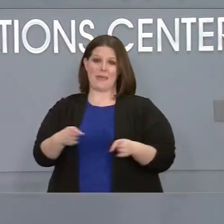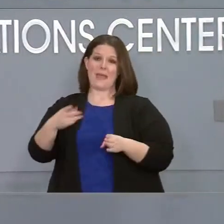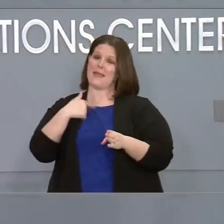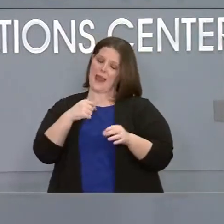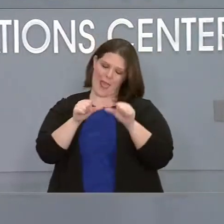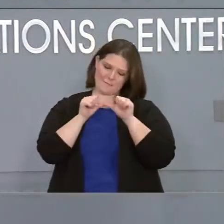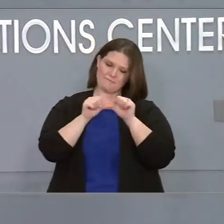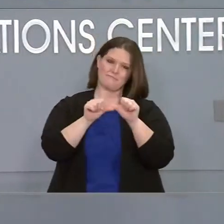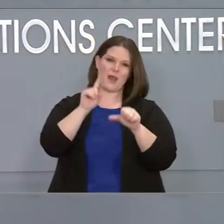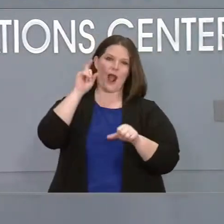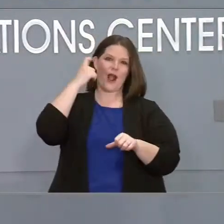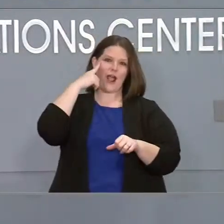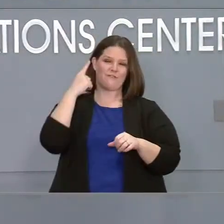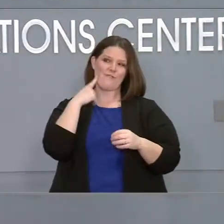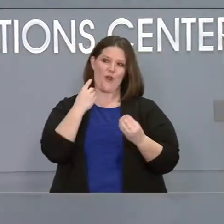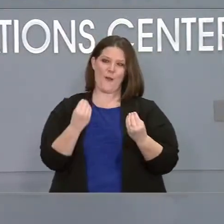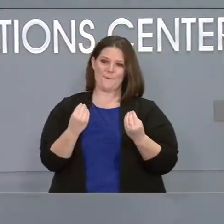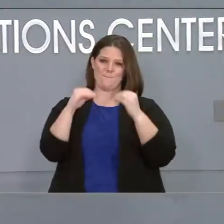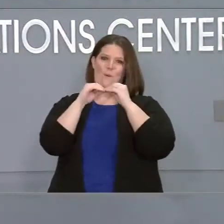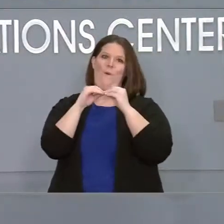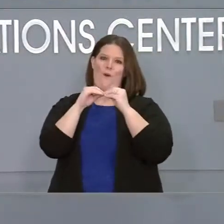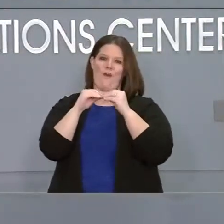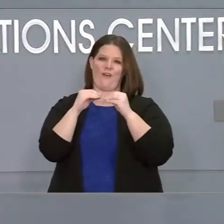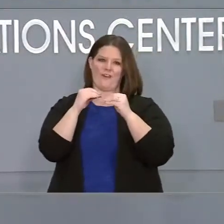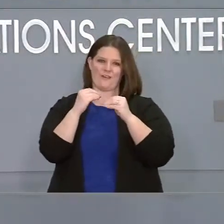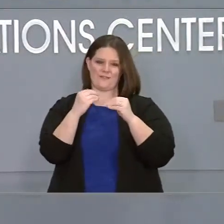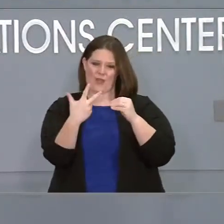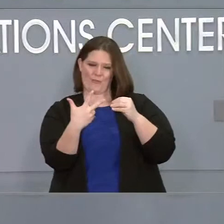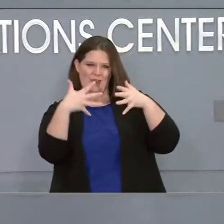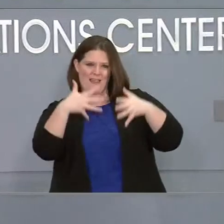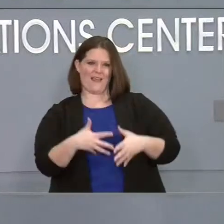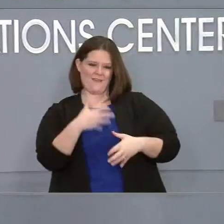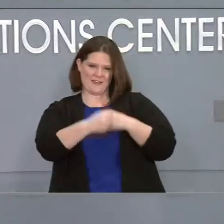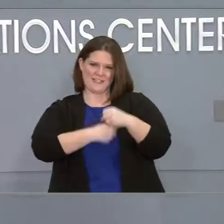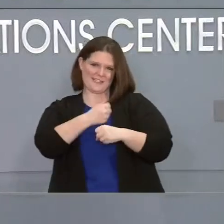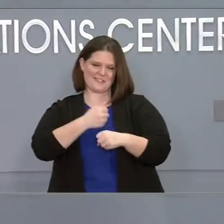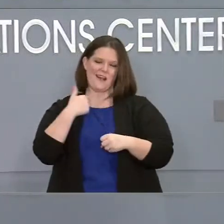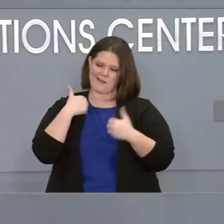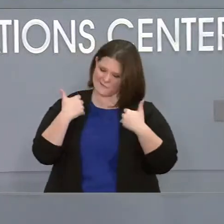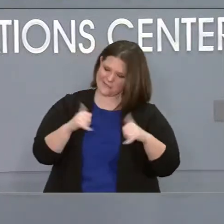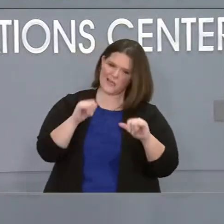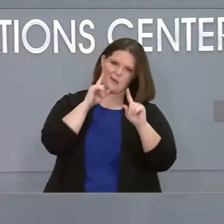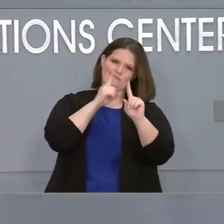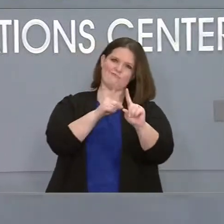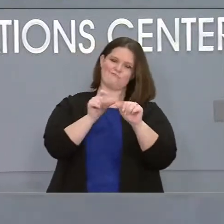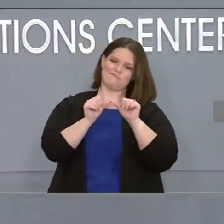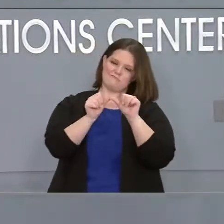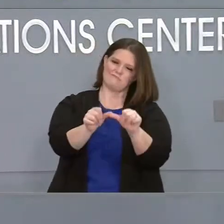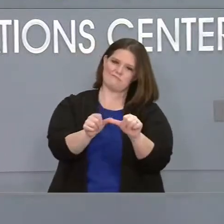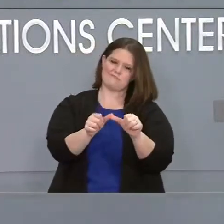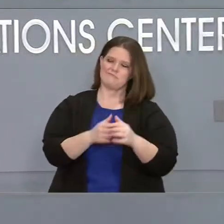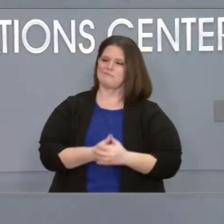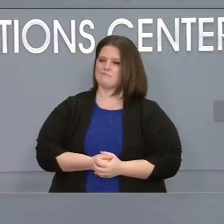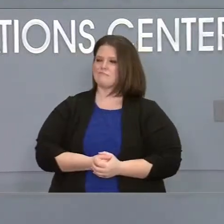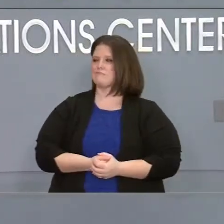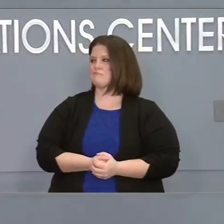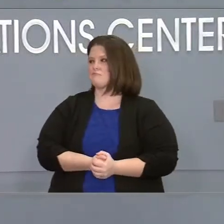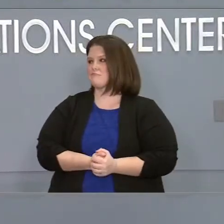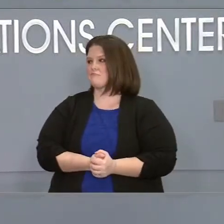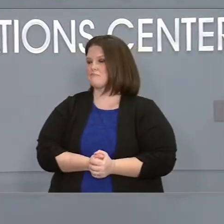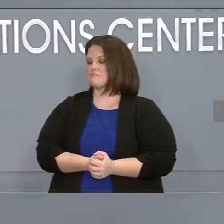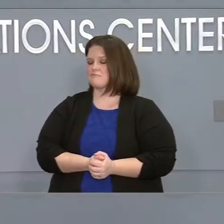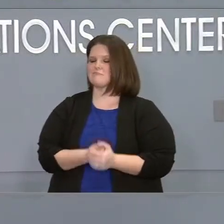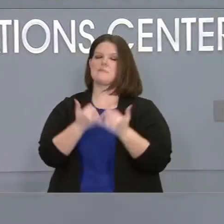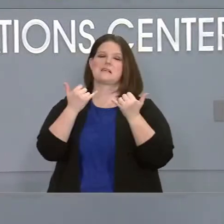North Carolina for more than 3 years and to work on all of the issues that we have here. Those are my plans. Okay. And then with the